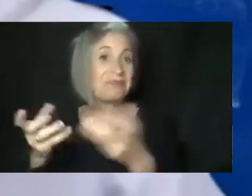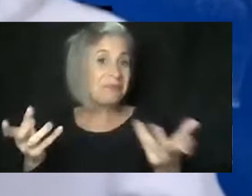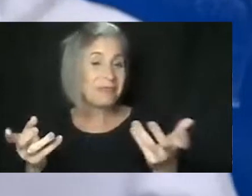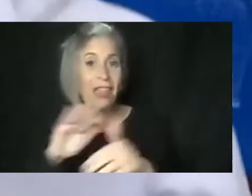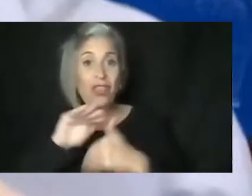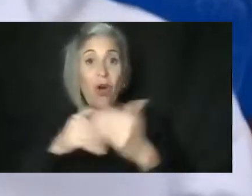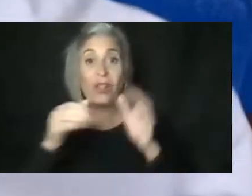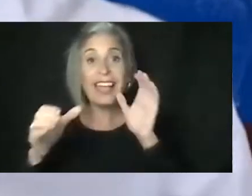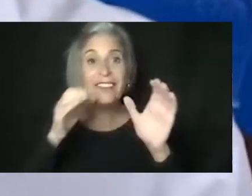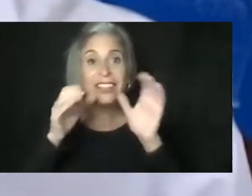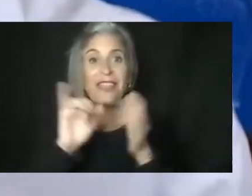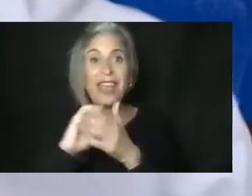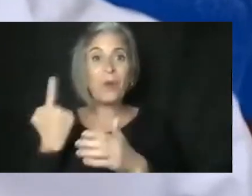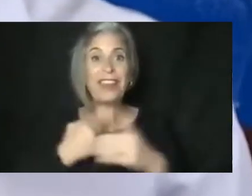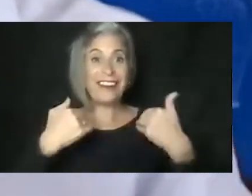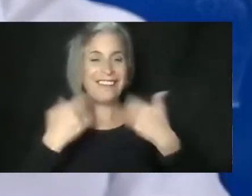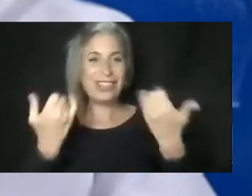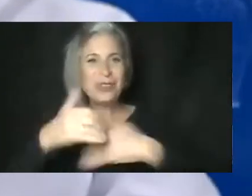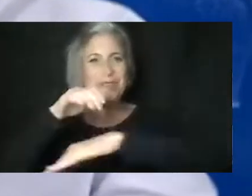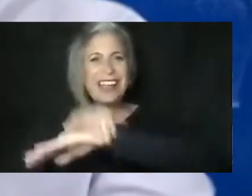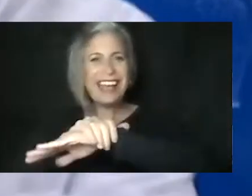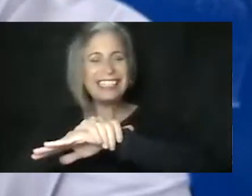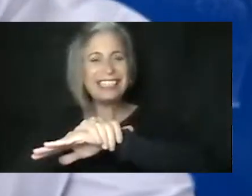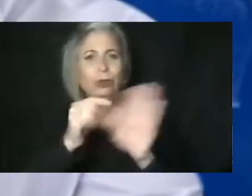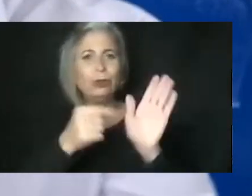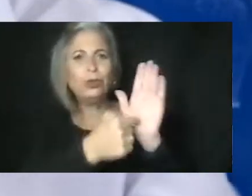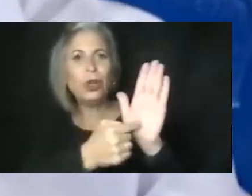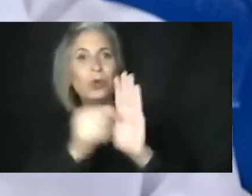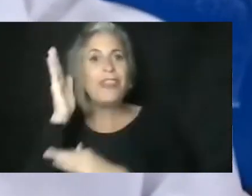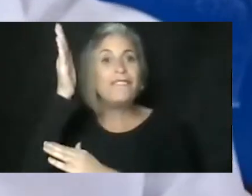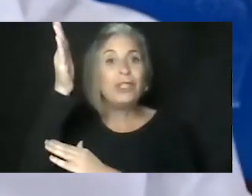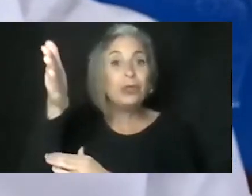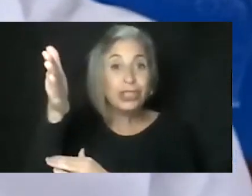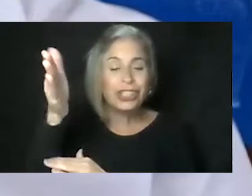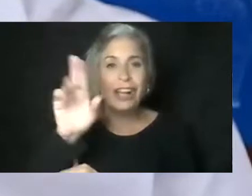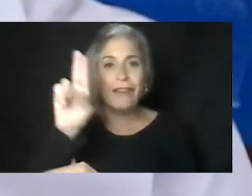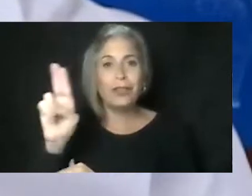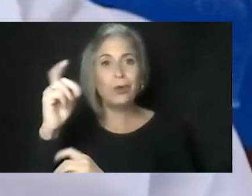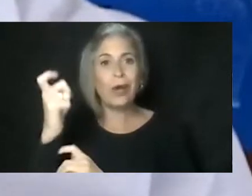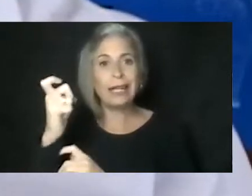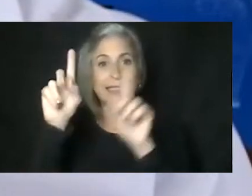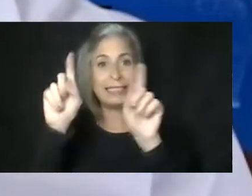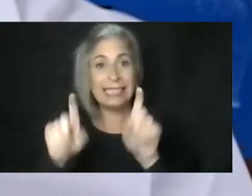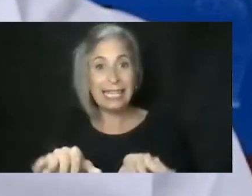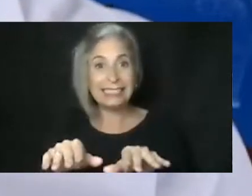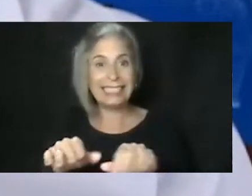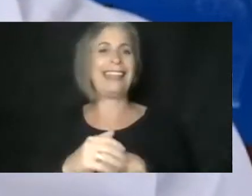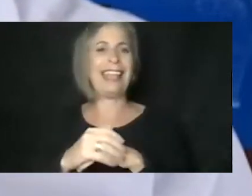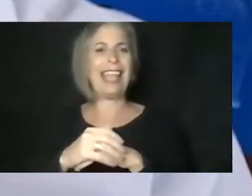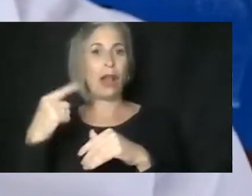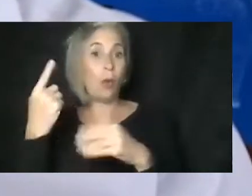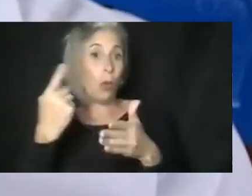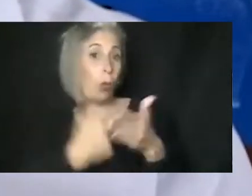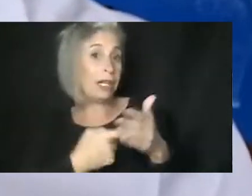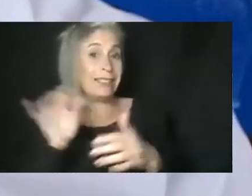whole conversation that we're having tonight is like a glimpse into the future of UX testing and what it's going to be for people